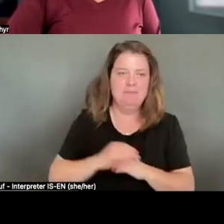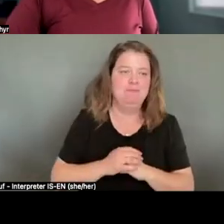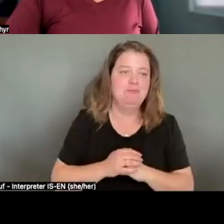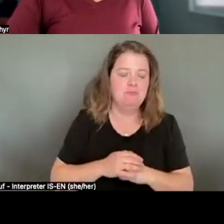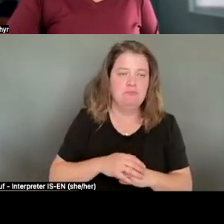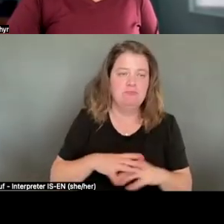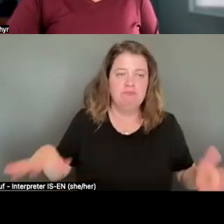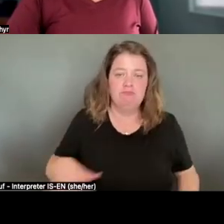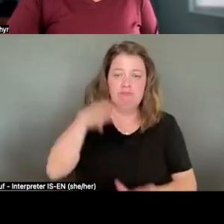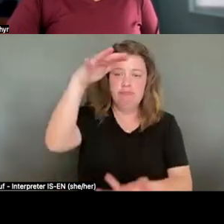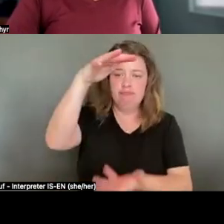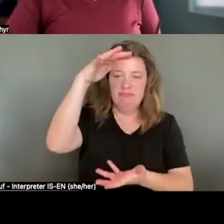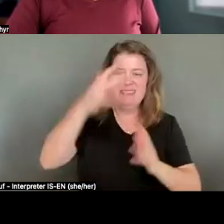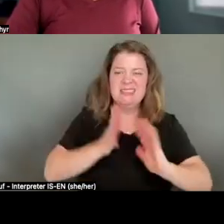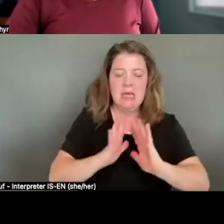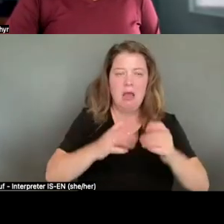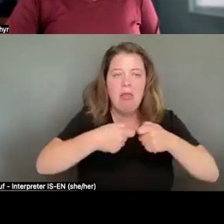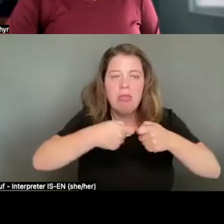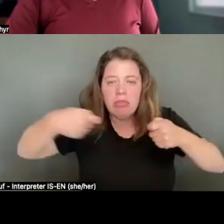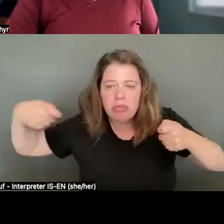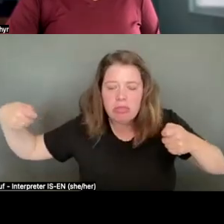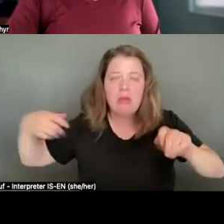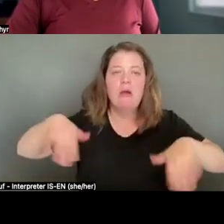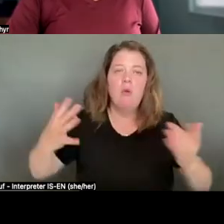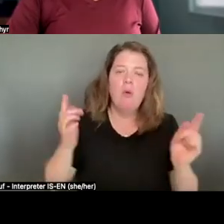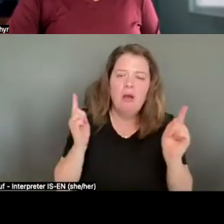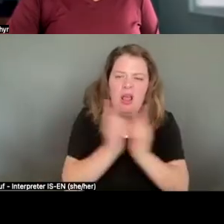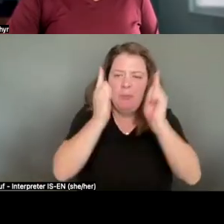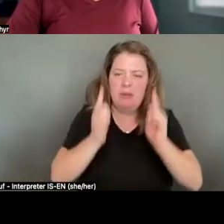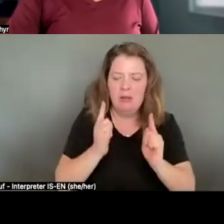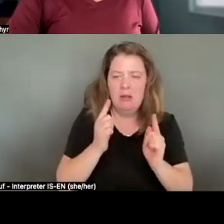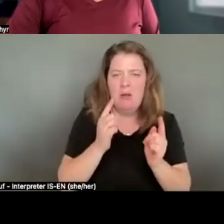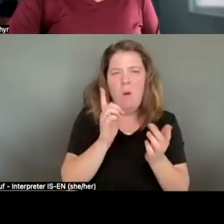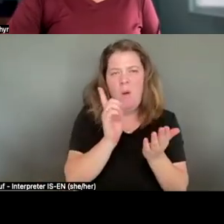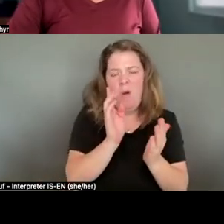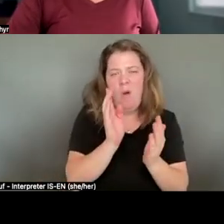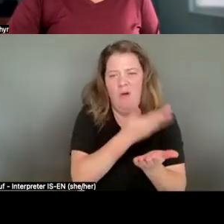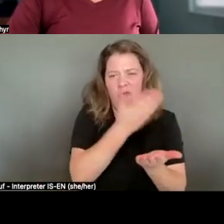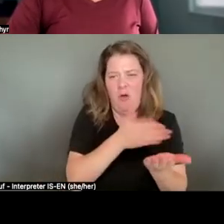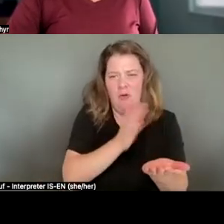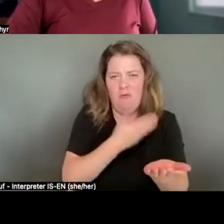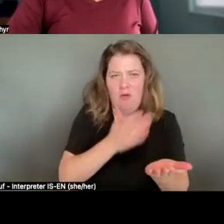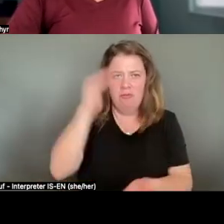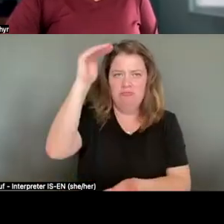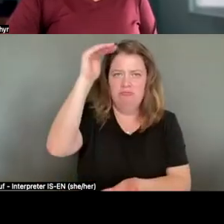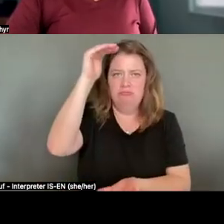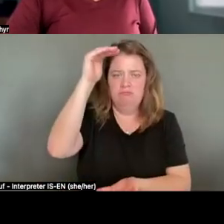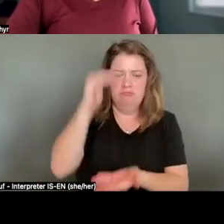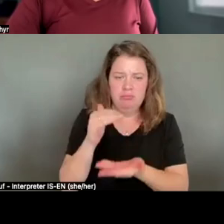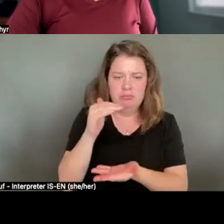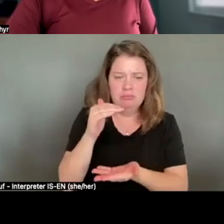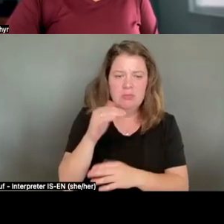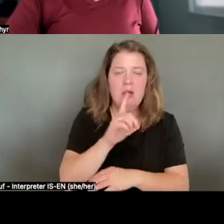too short or too long. And we ended up with over 100K of Q